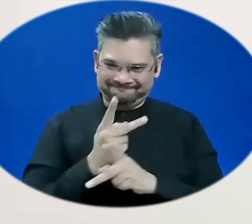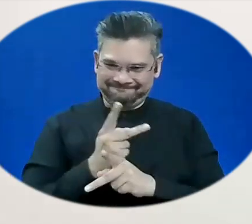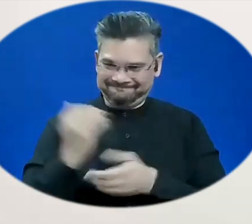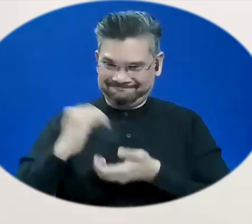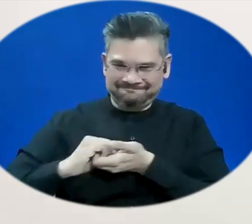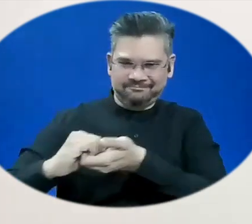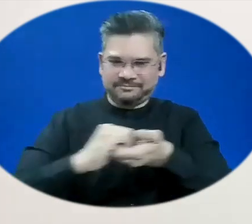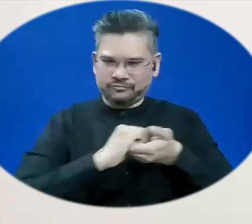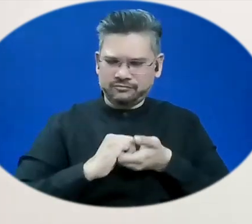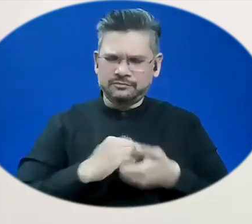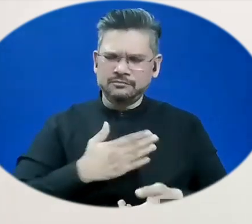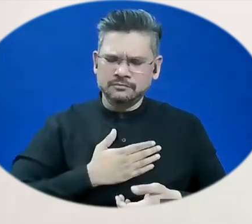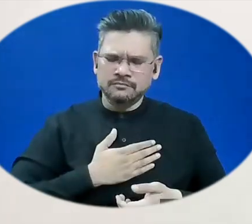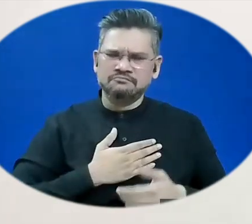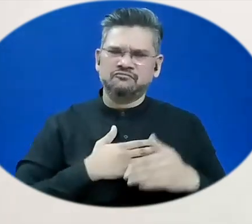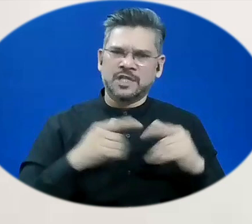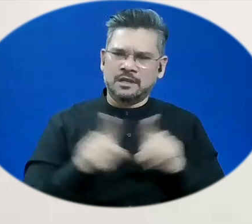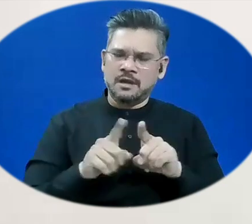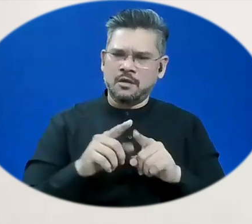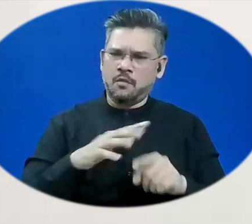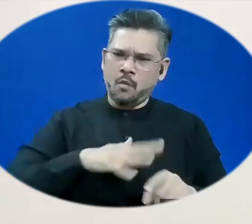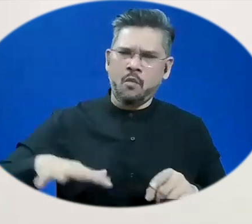are agents of change.